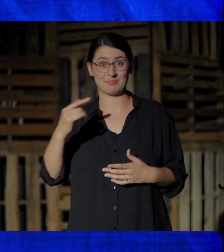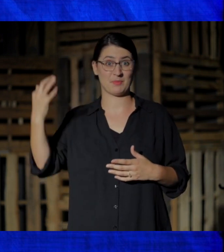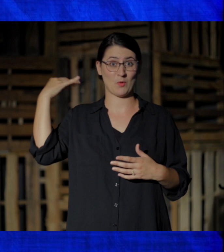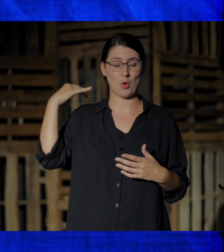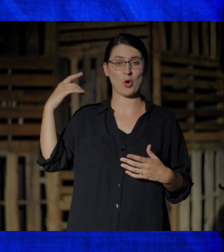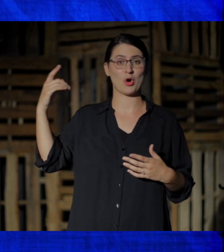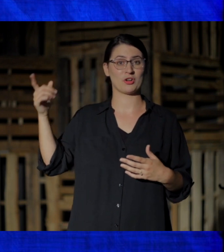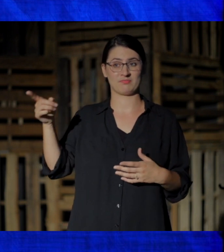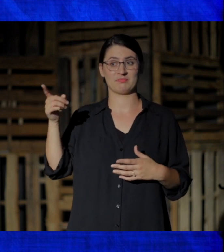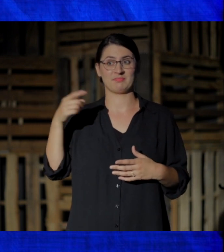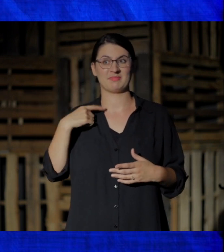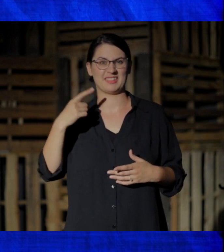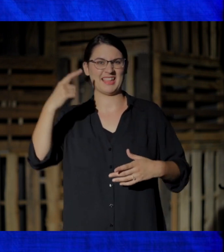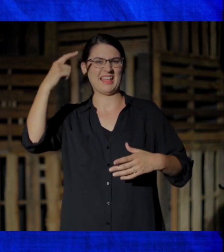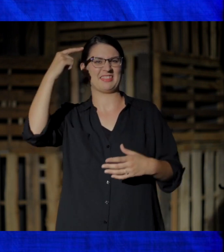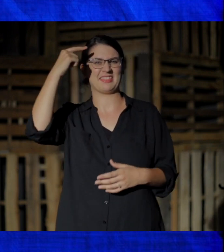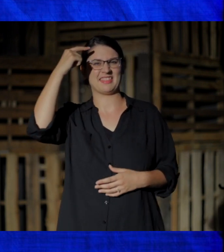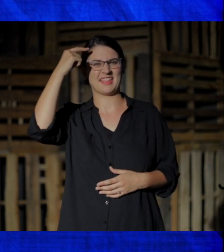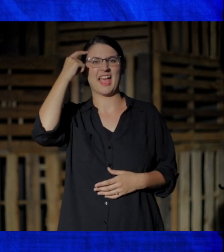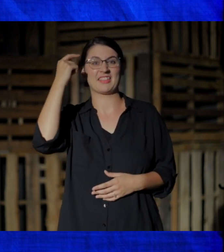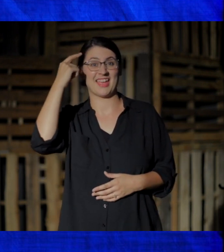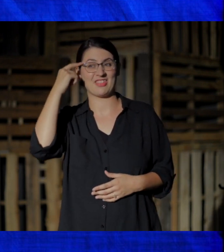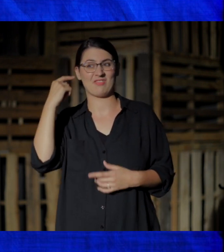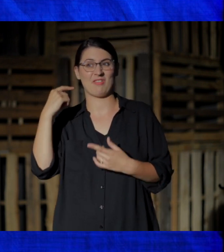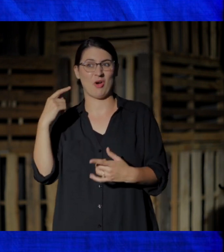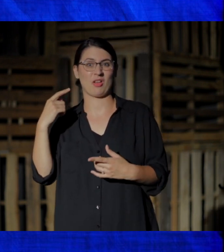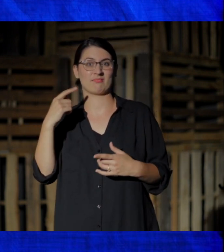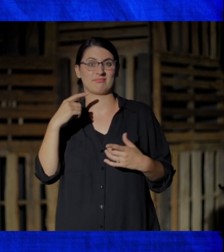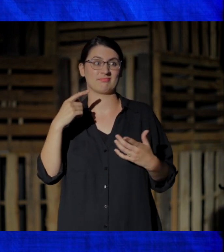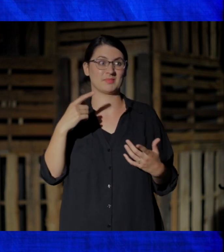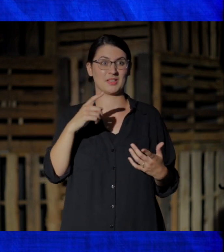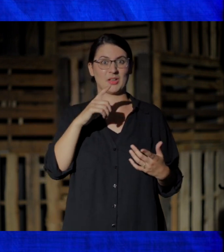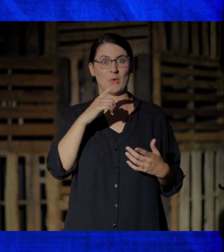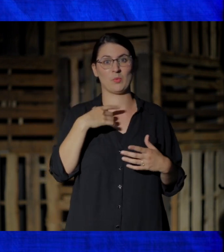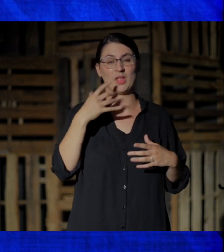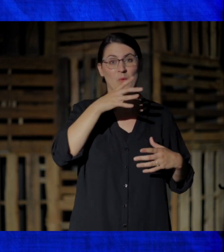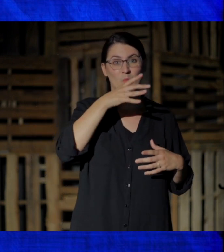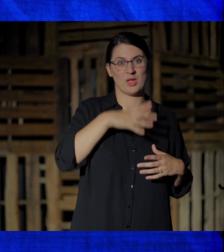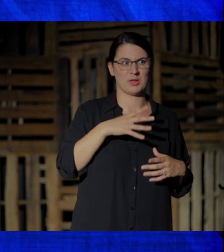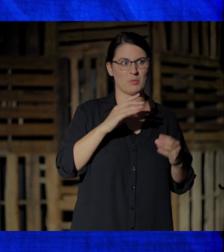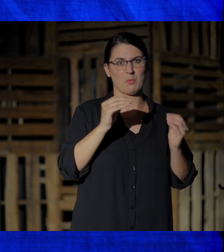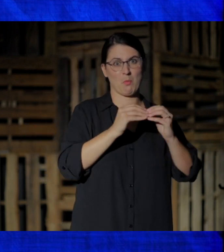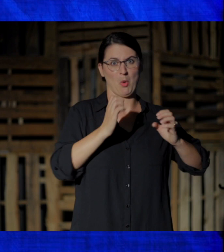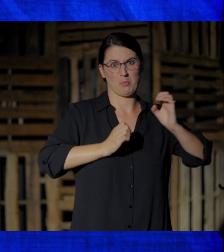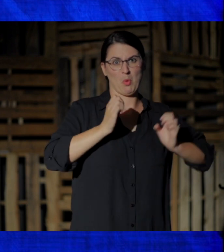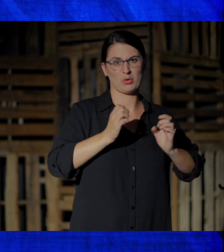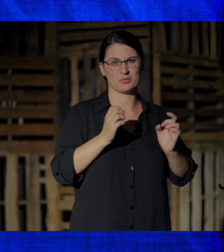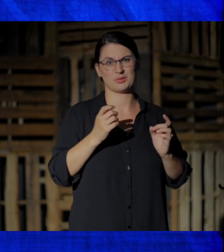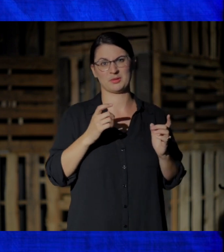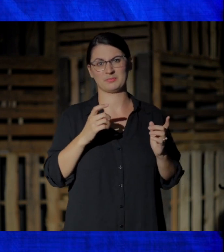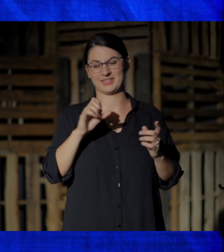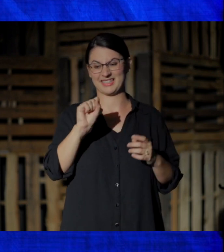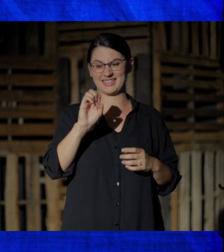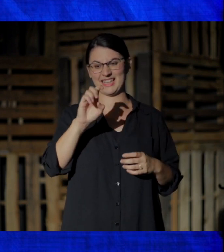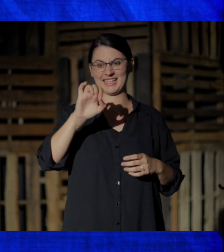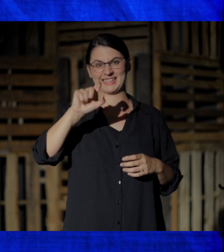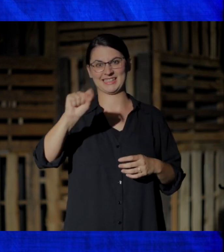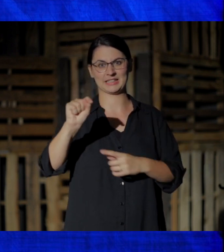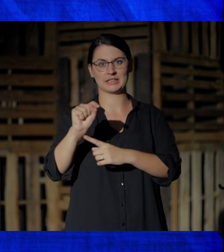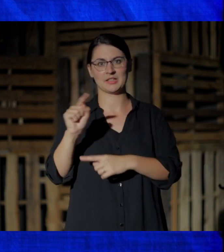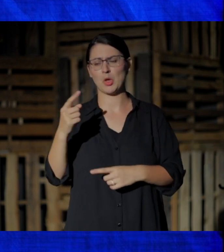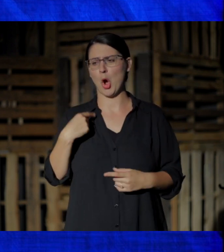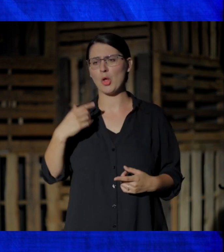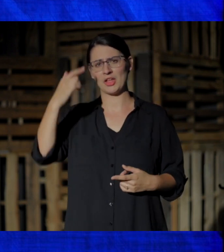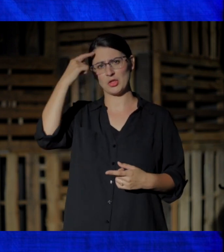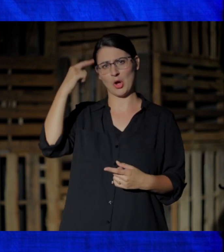the soldiers, don't act like a woman and cry about this. Be a man. Suppress. And what suppression does is it drives it down deep where you don't